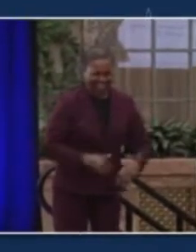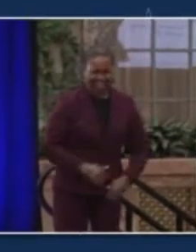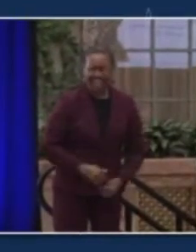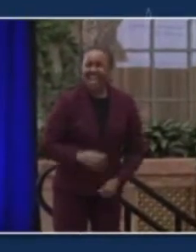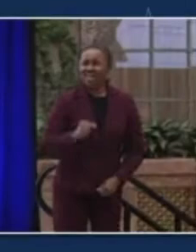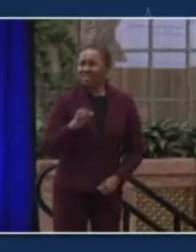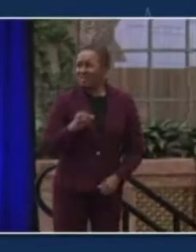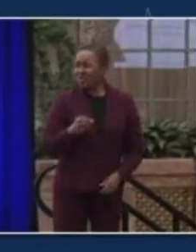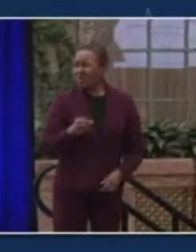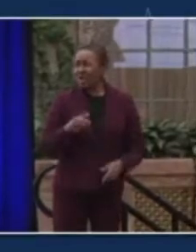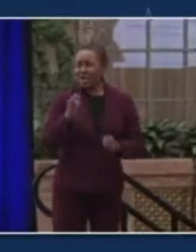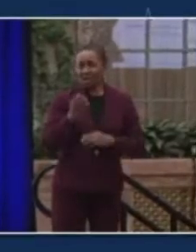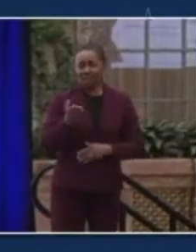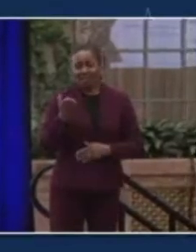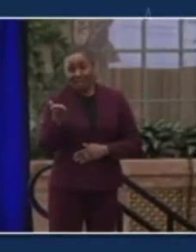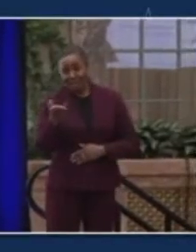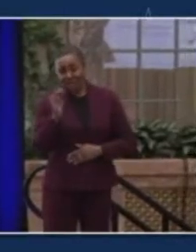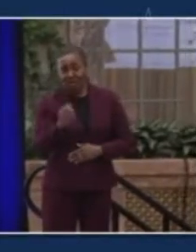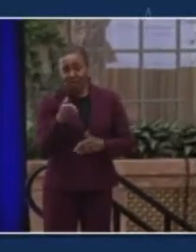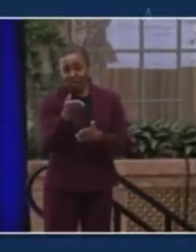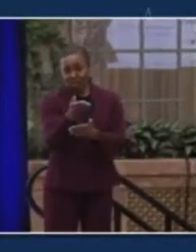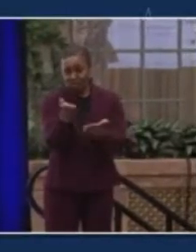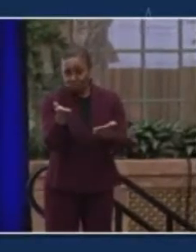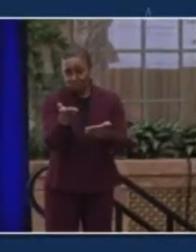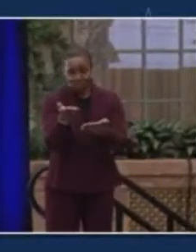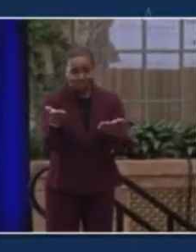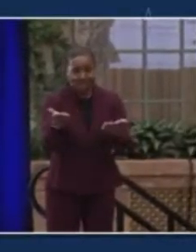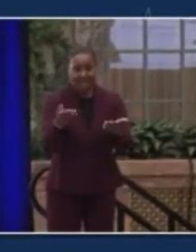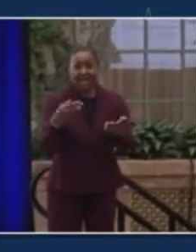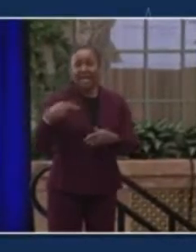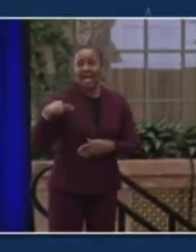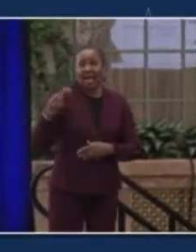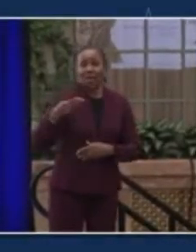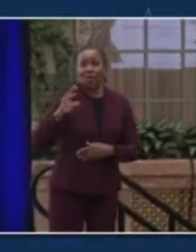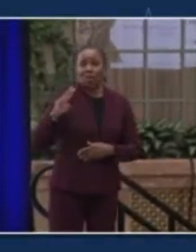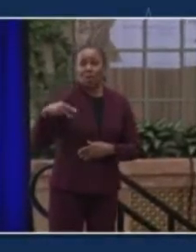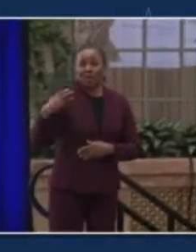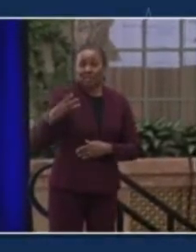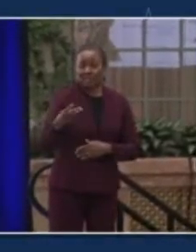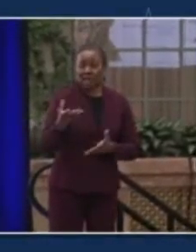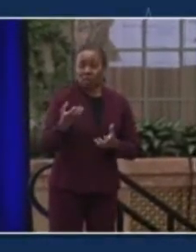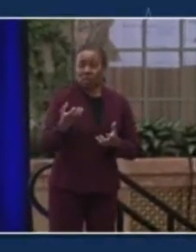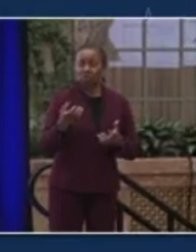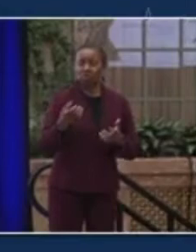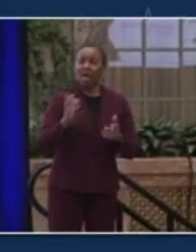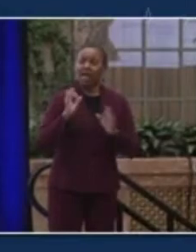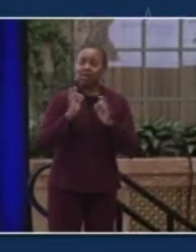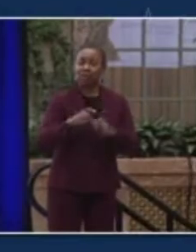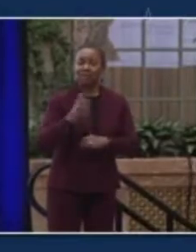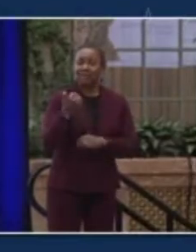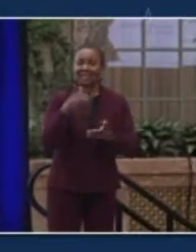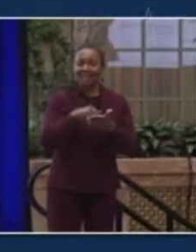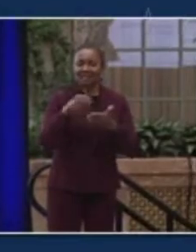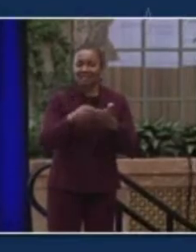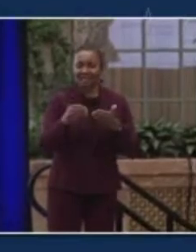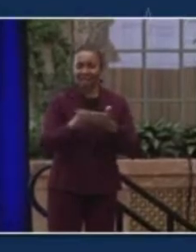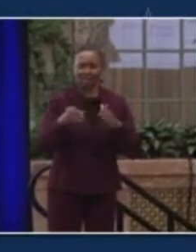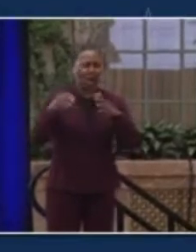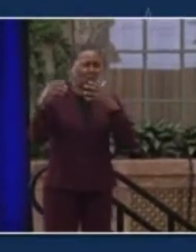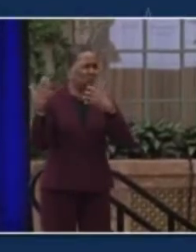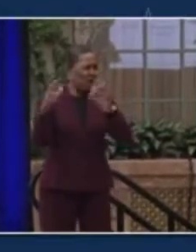So in honor of him, in honor of you, in honor of Harold Washington, I want to contribute $10,000.